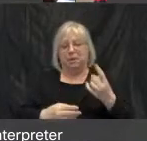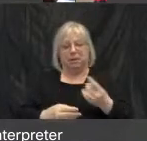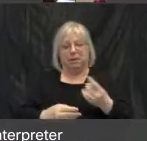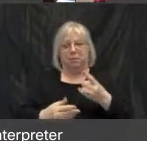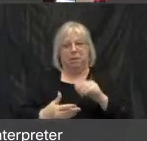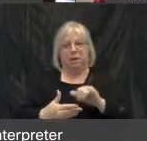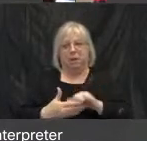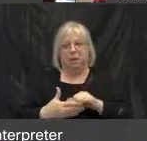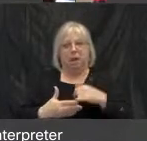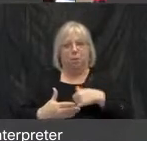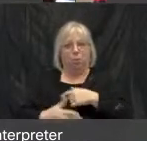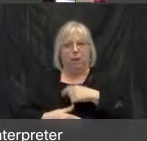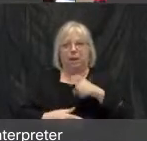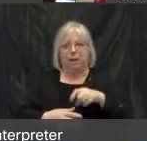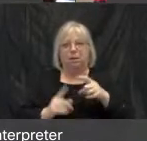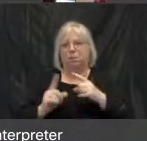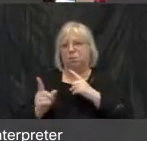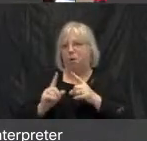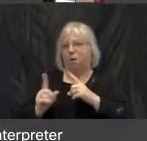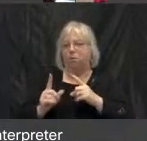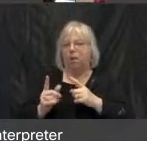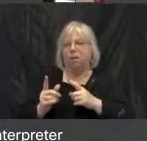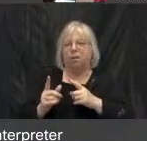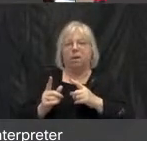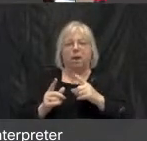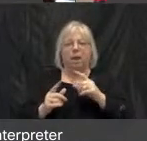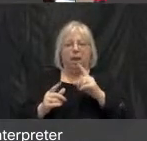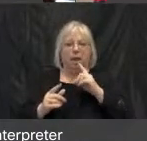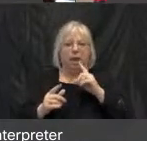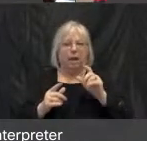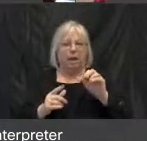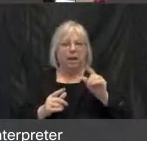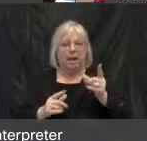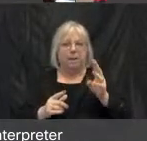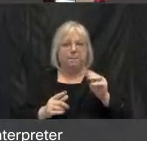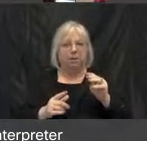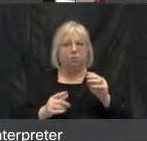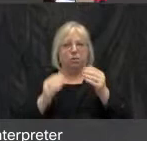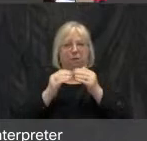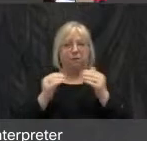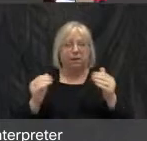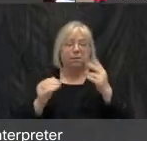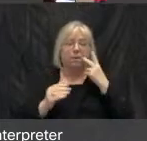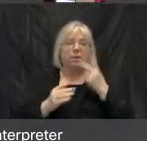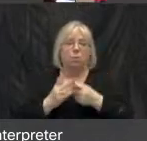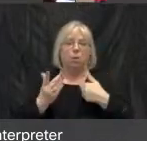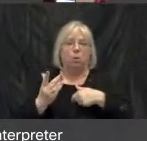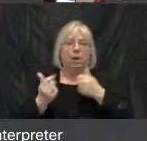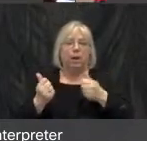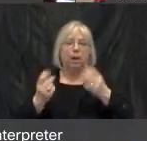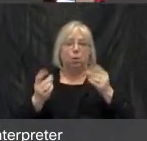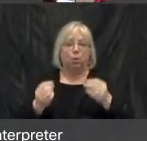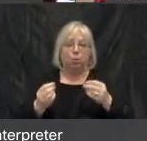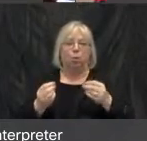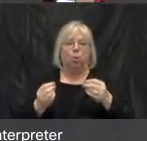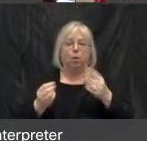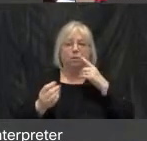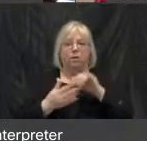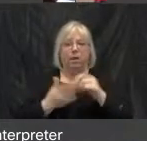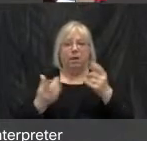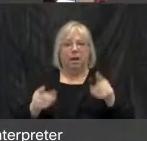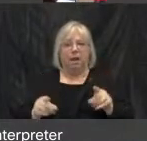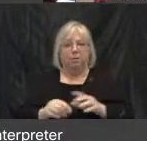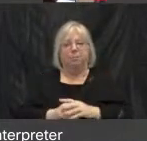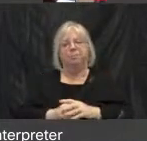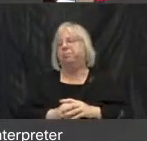that we just need to speak about at administrative level and see what we can do to accommodate. I do